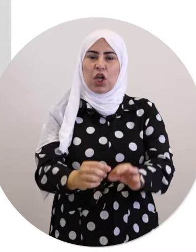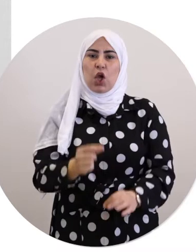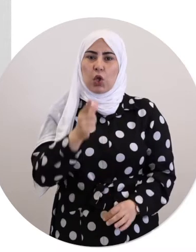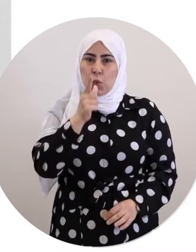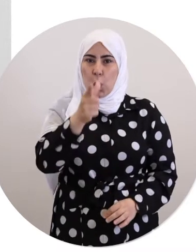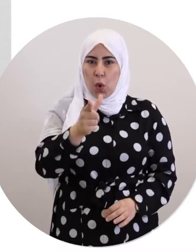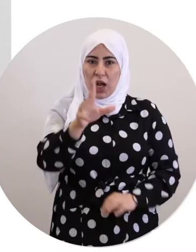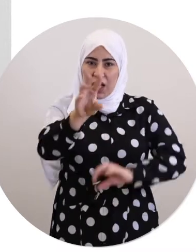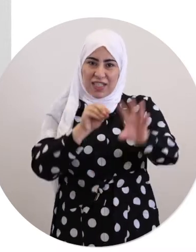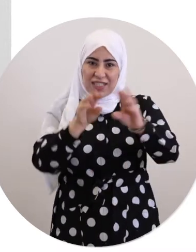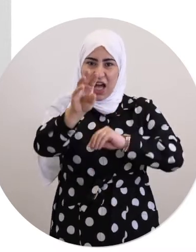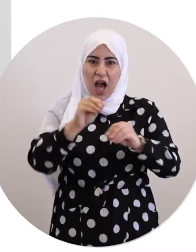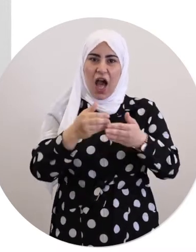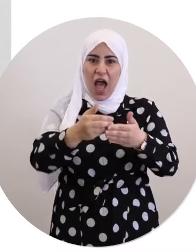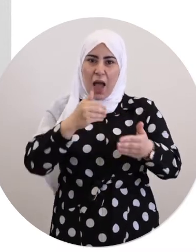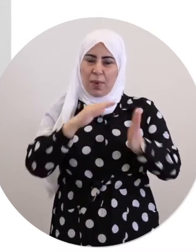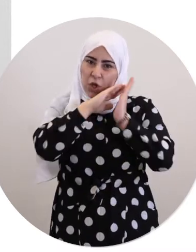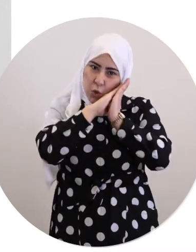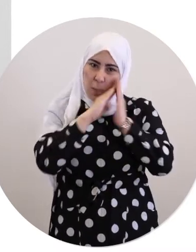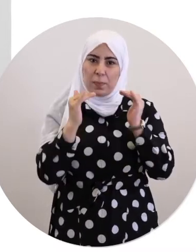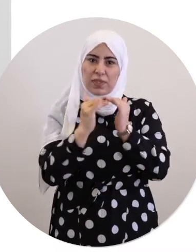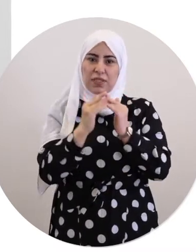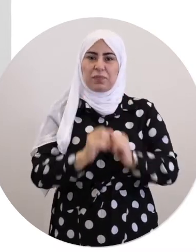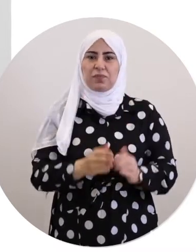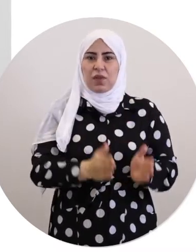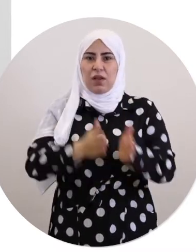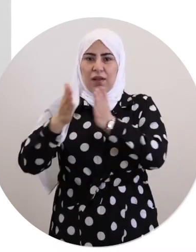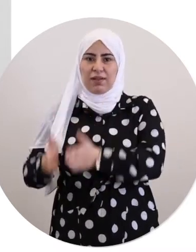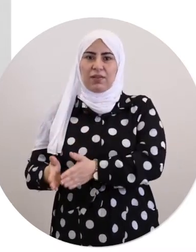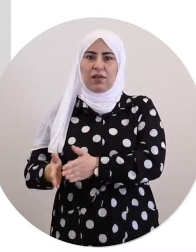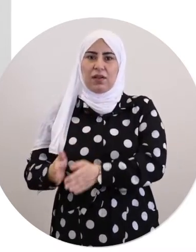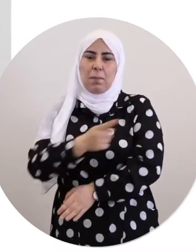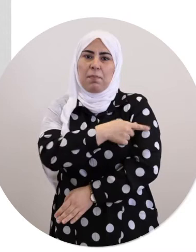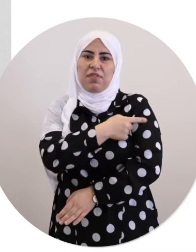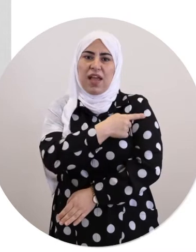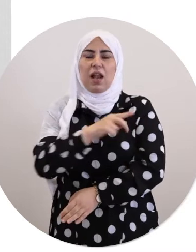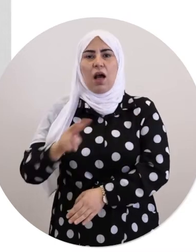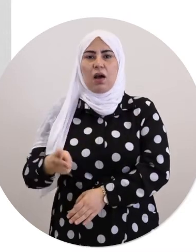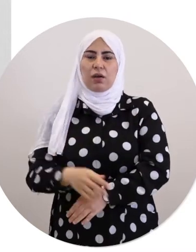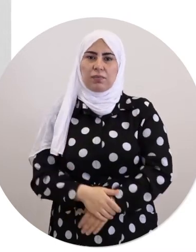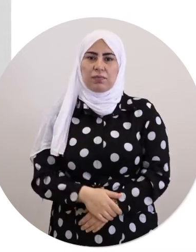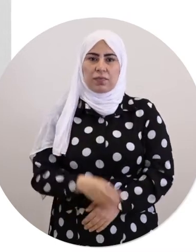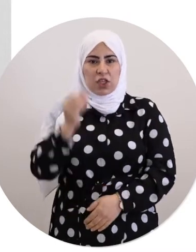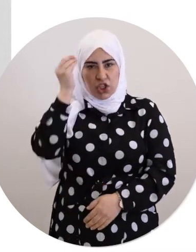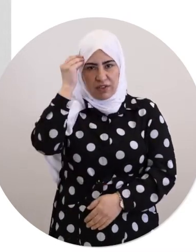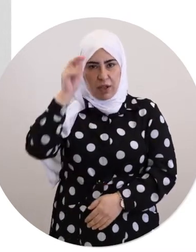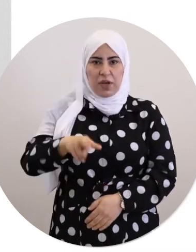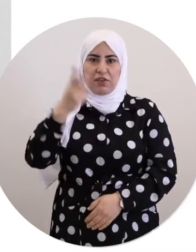bed. Now that we know this word, let's move on to another example to make sure that you really got